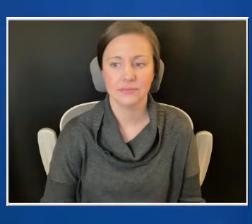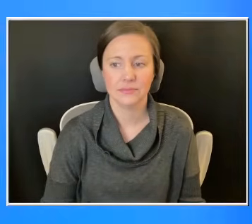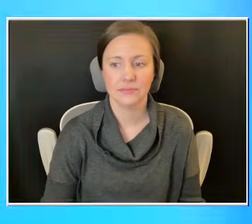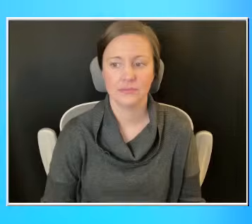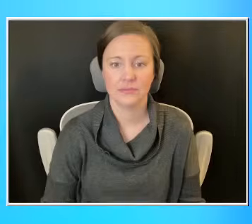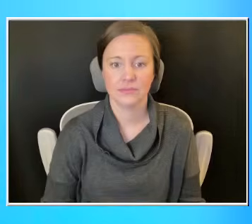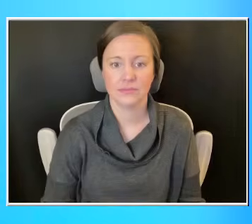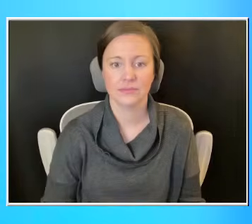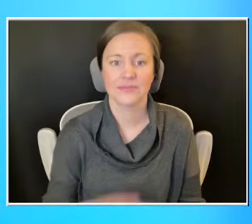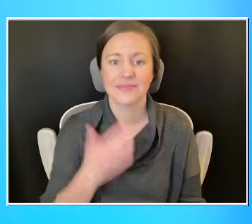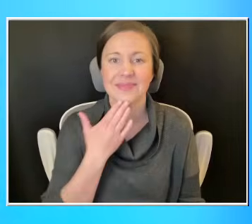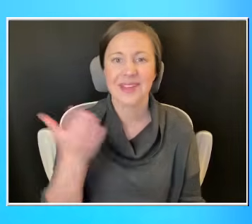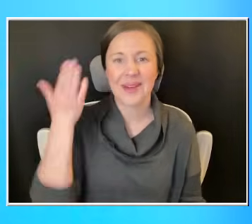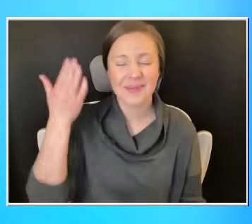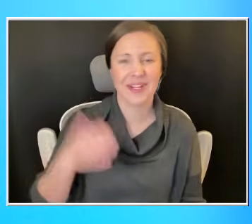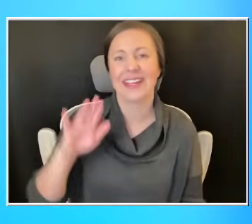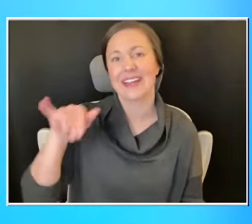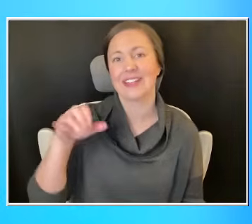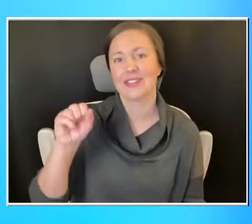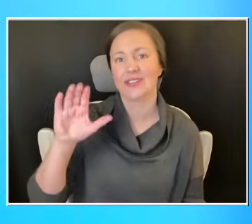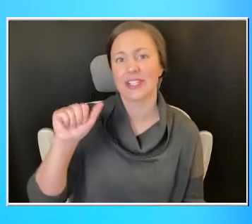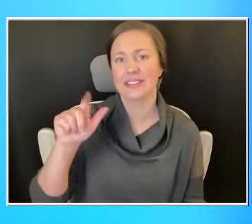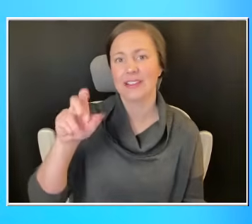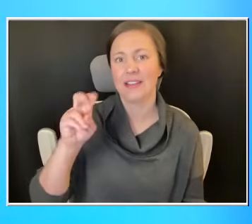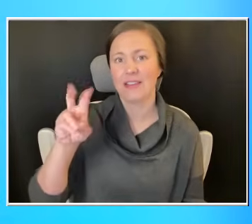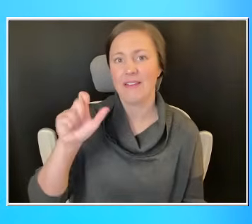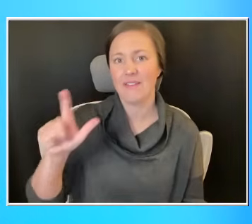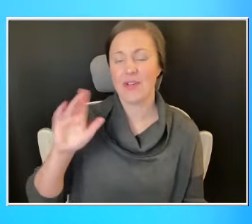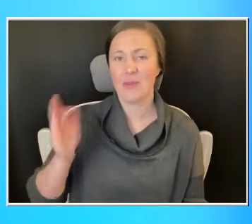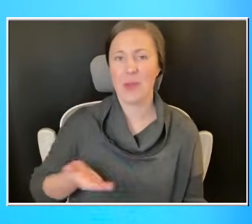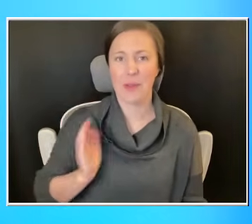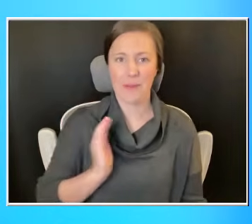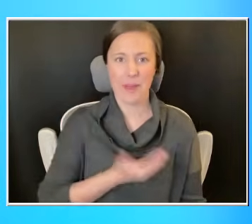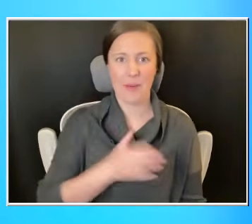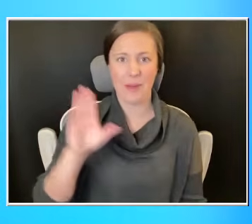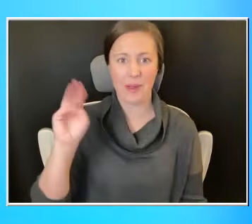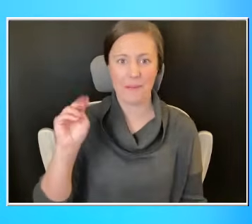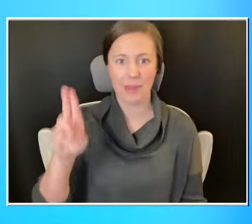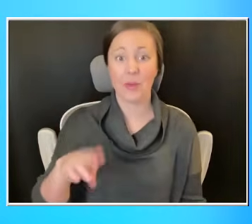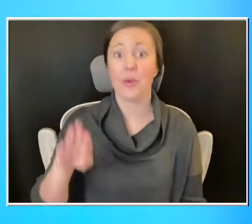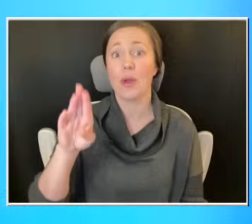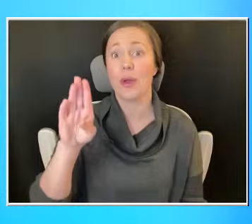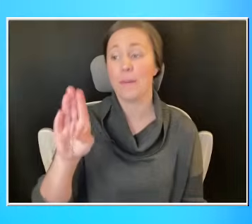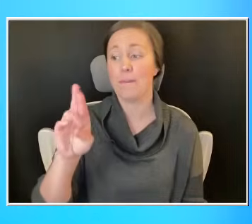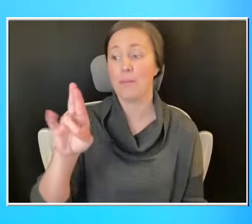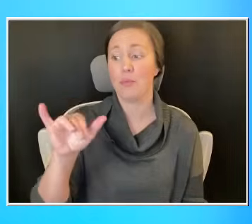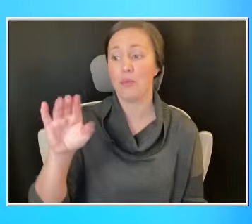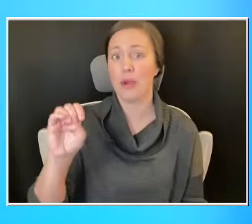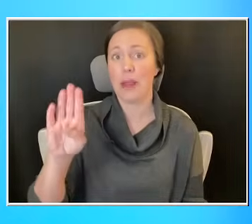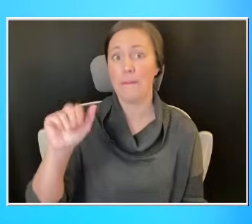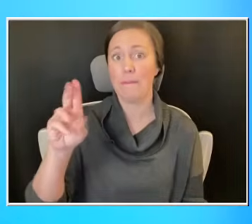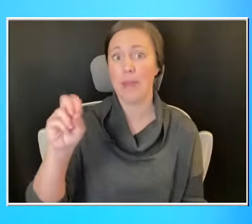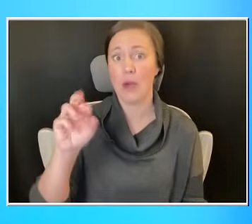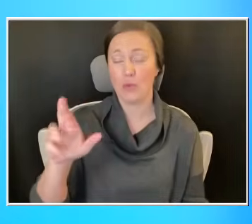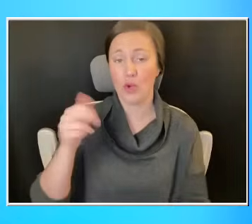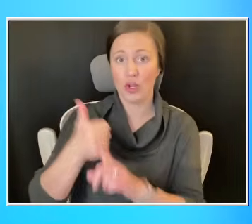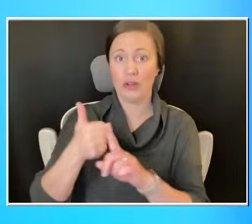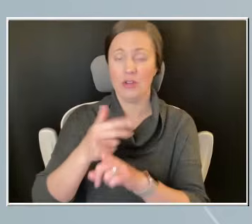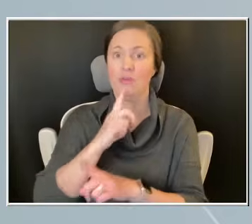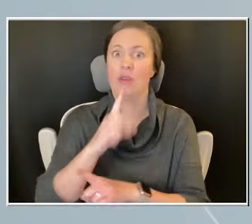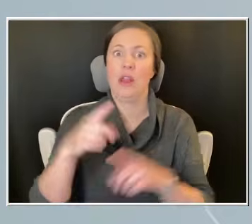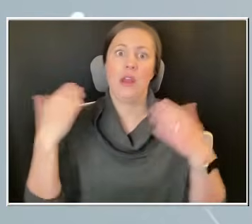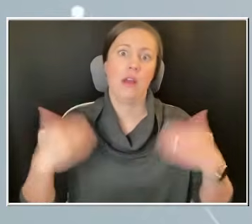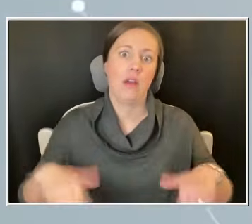Good morning. I'm Jessica Lovell and welcome to the Morning Medical Update. Brie Bauer is a fighter who has shared her medical journey with us